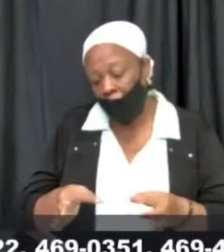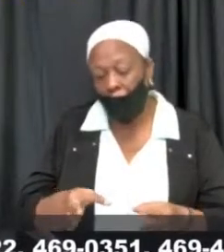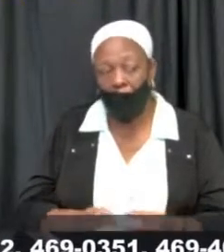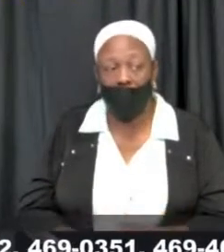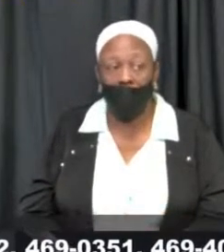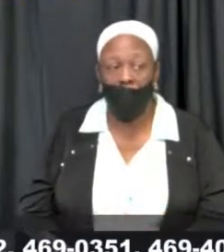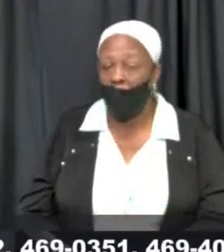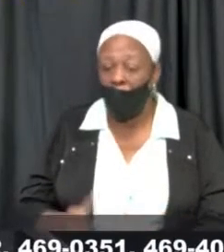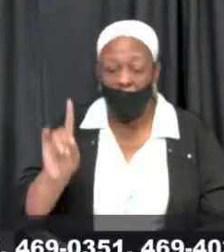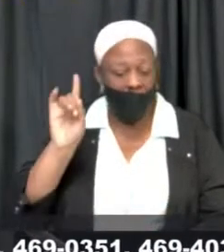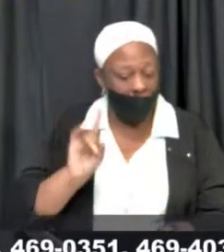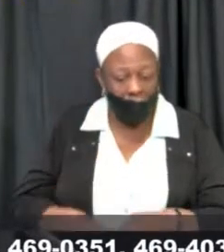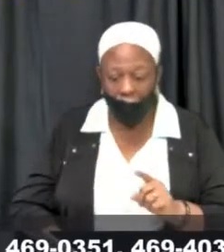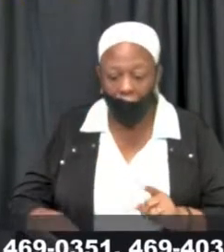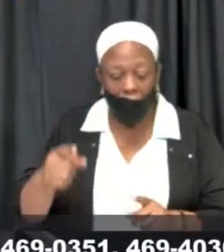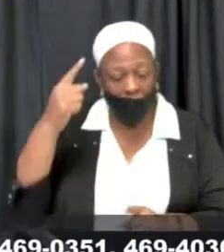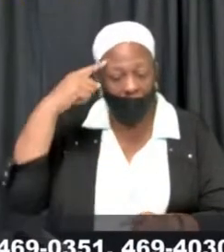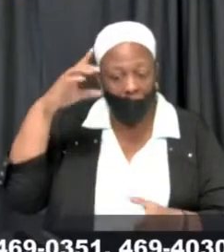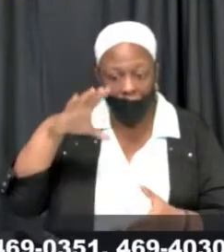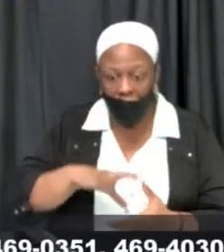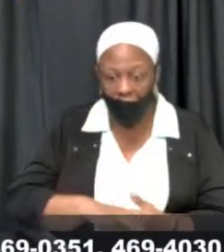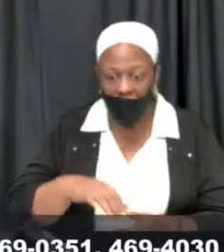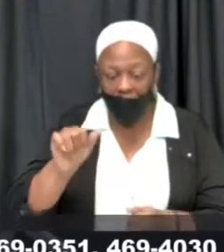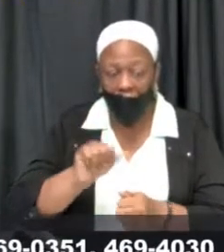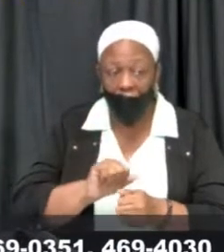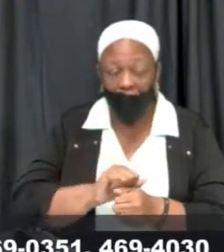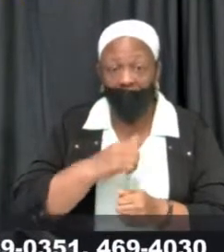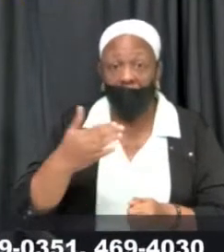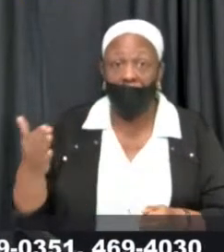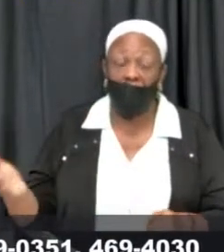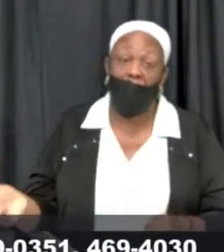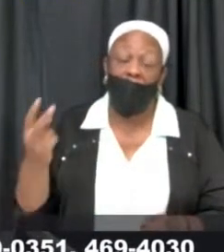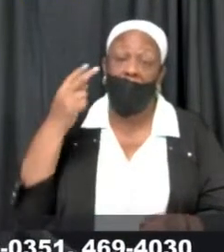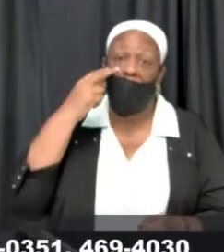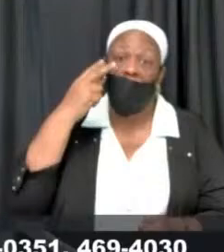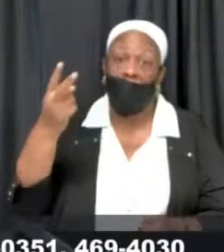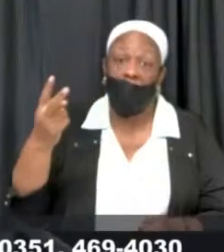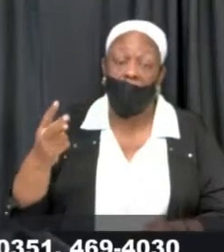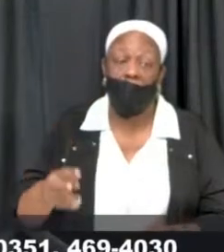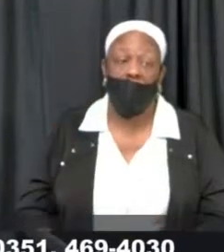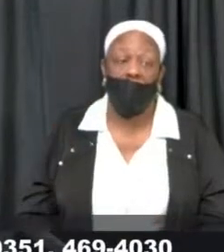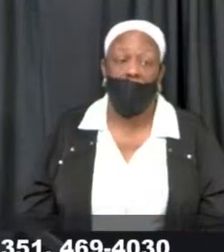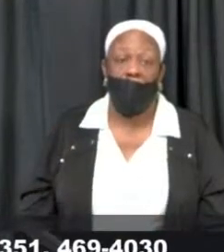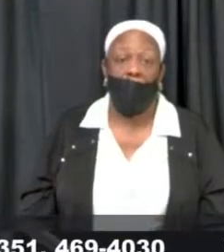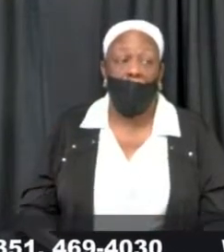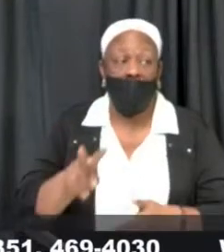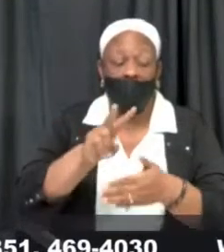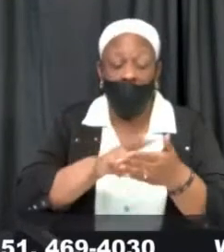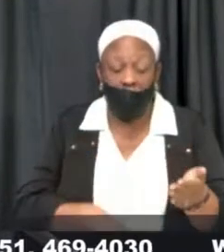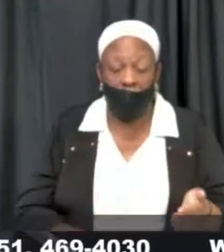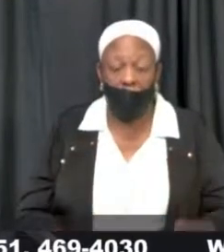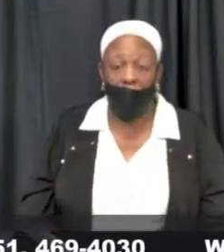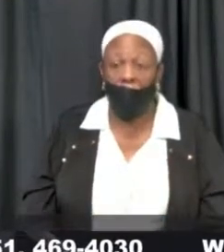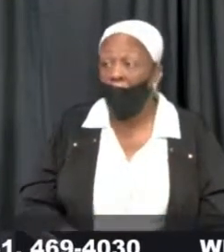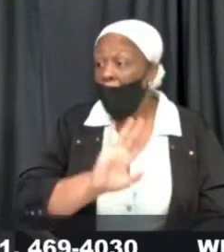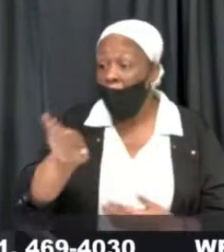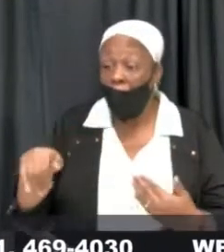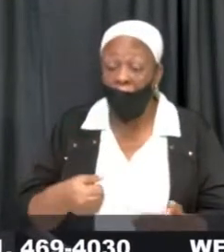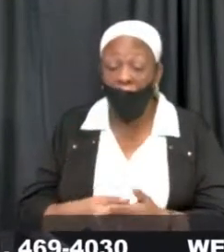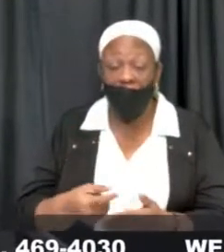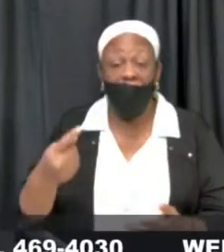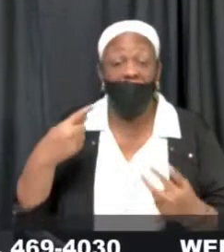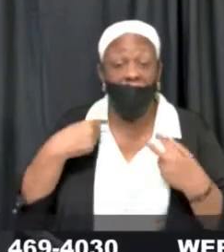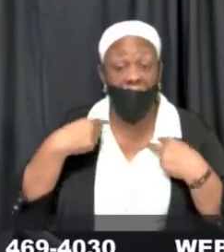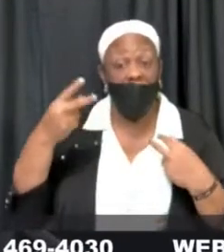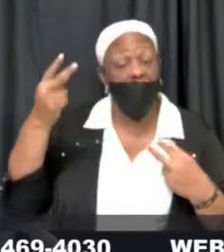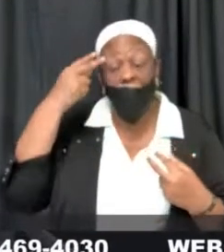believe everything because it's on the social media or in a book. we are sensible people. We have